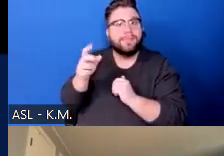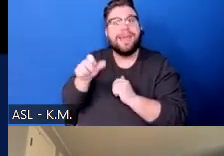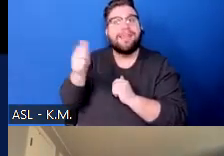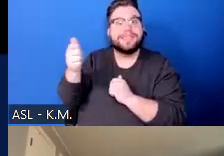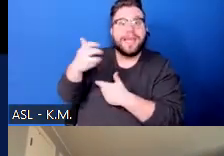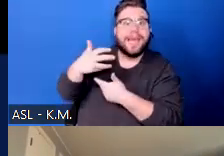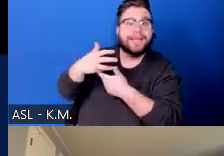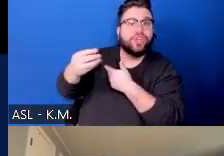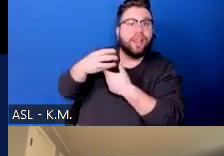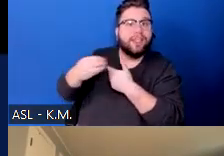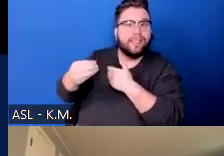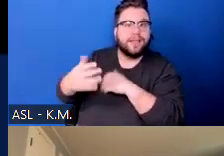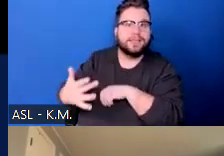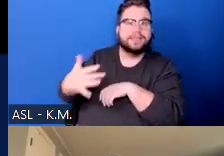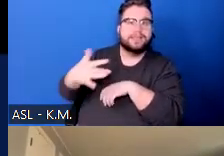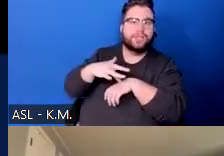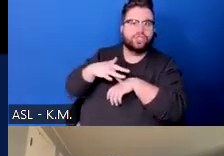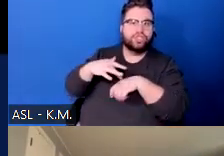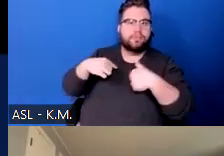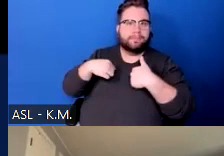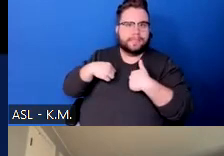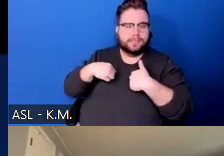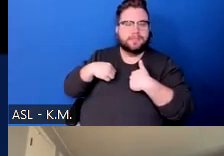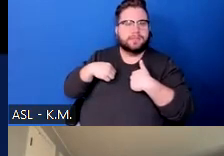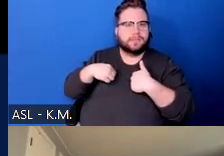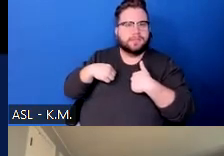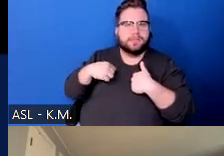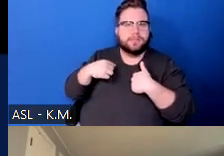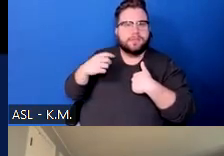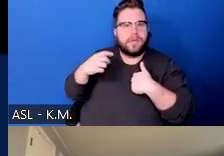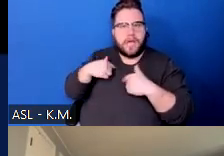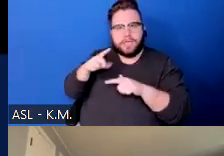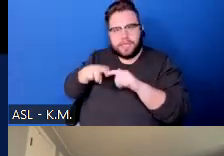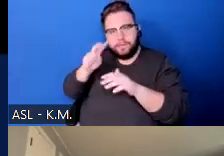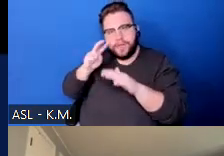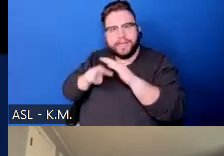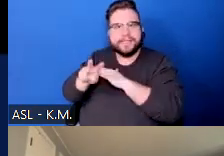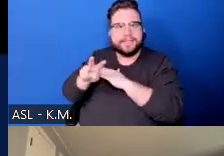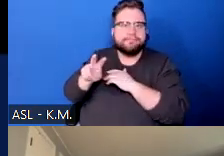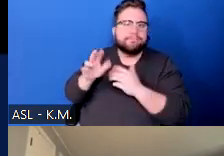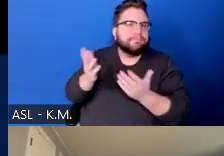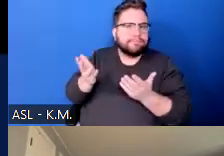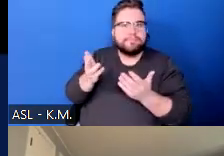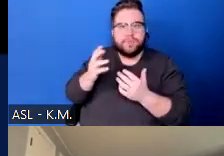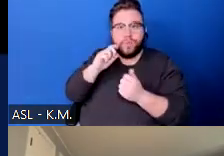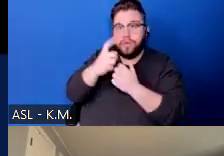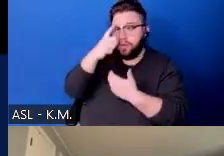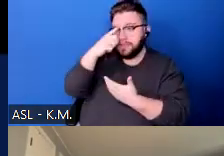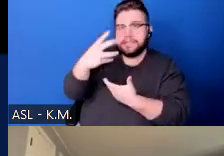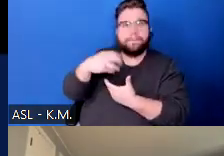is externally generated, it's static and unpredictable. And in autism, that can often be associated with tactile